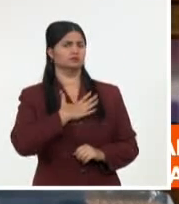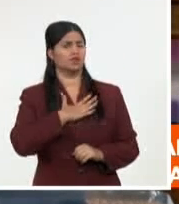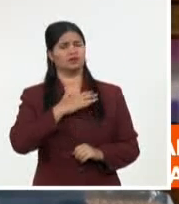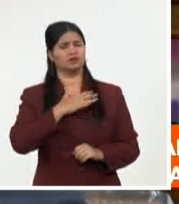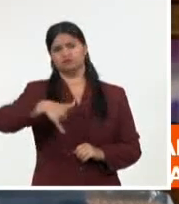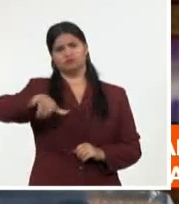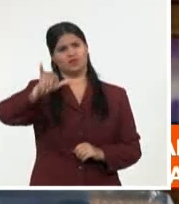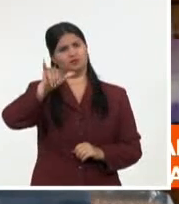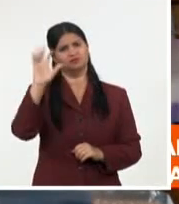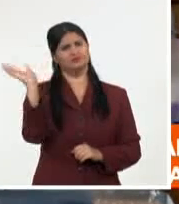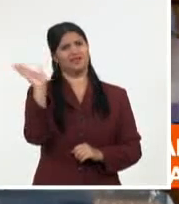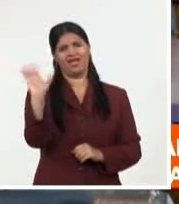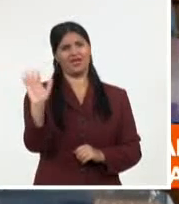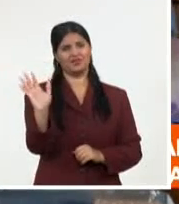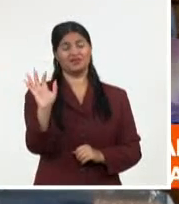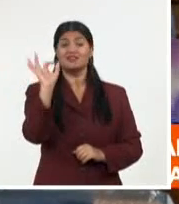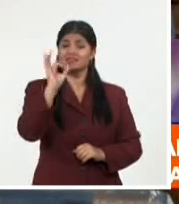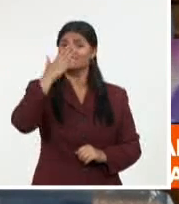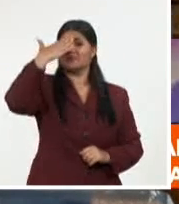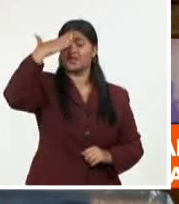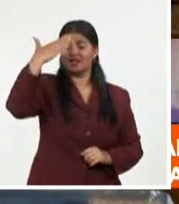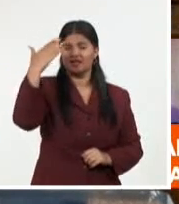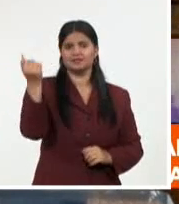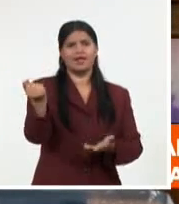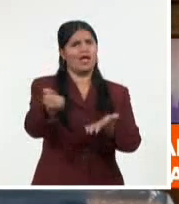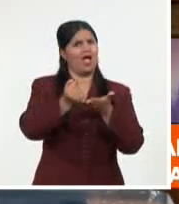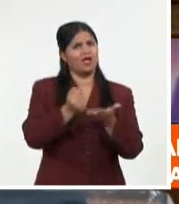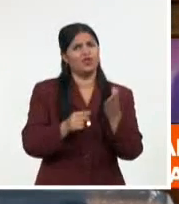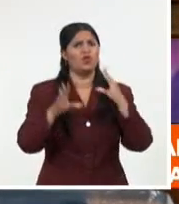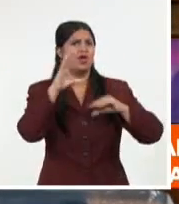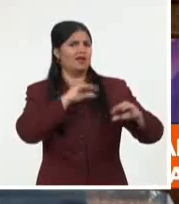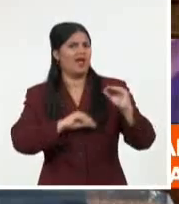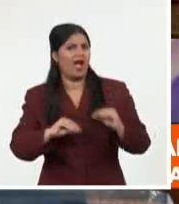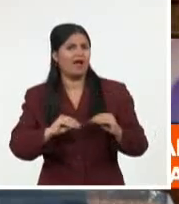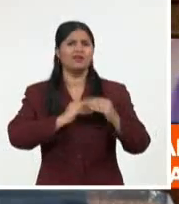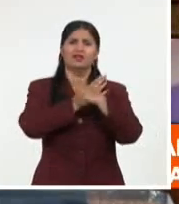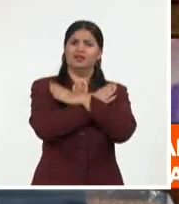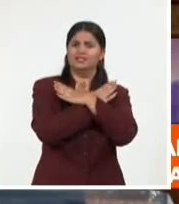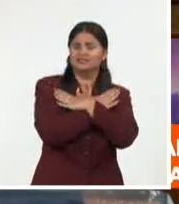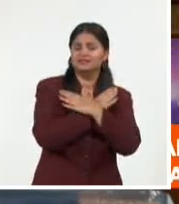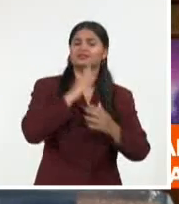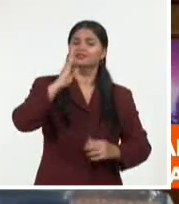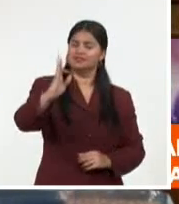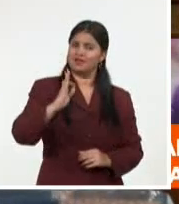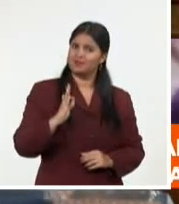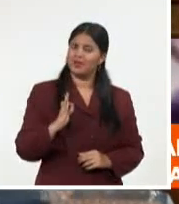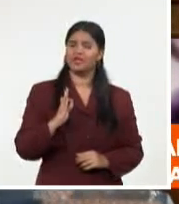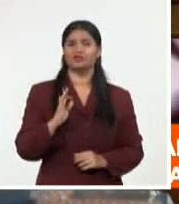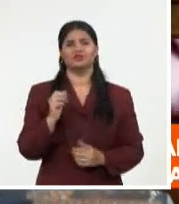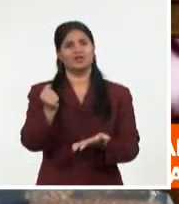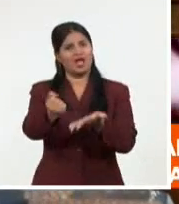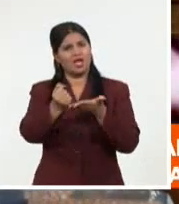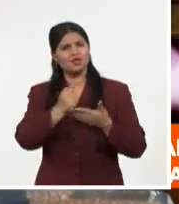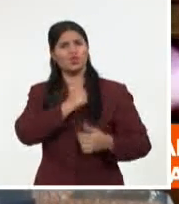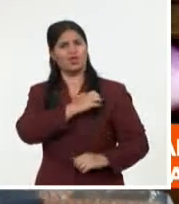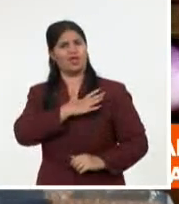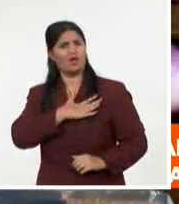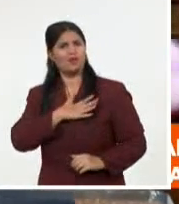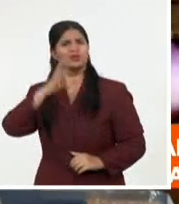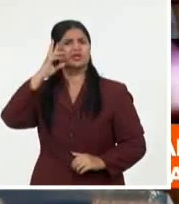isla, agradecido por las innumerables muestras de solidaridad y respeto que aquí encontramos hacia